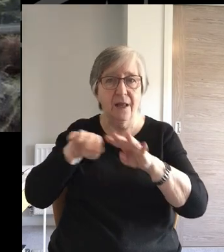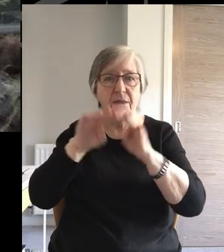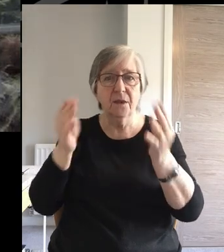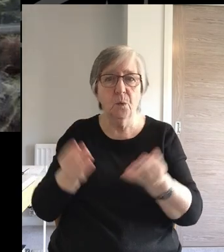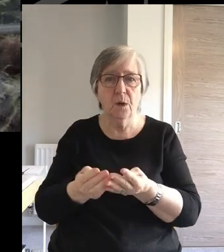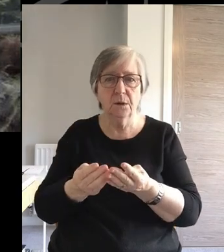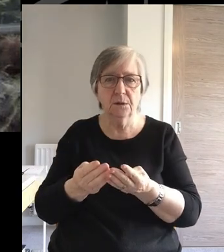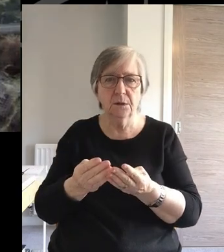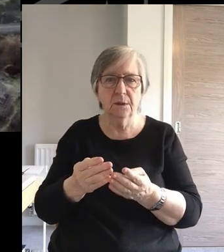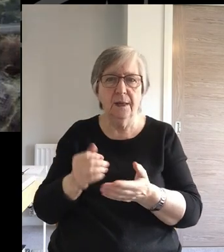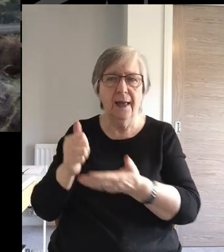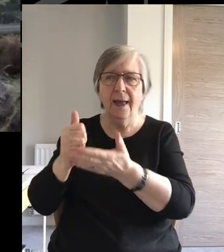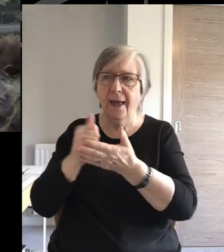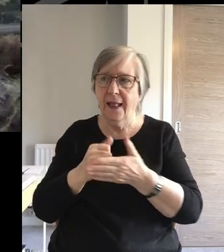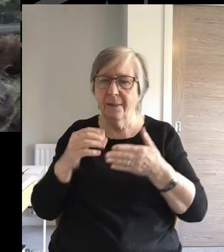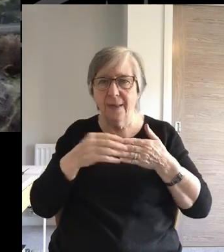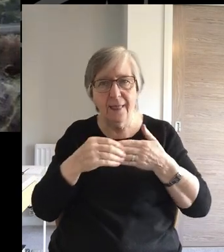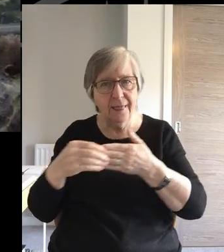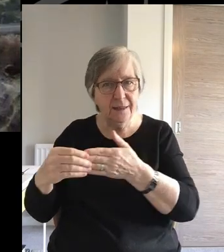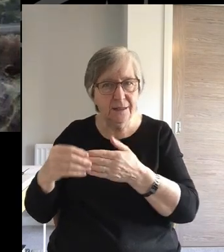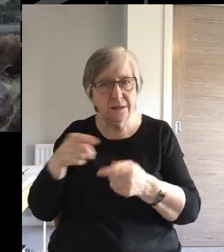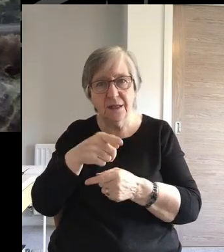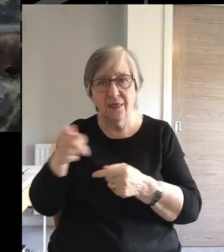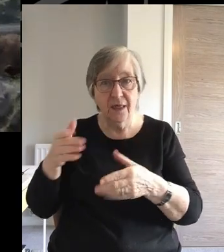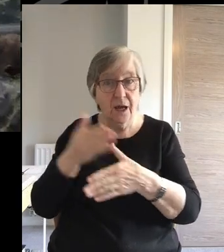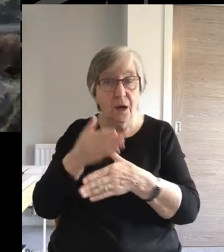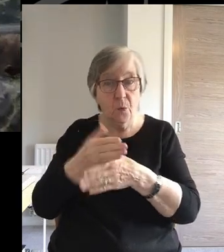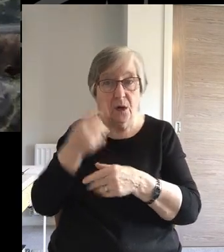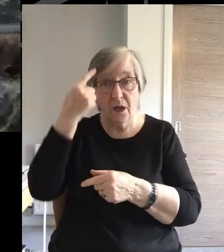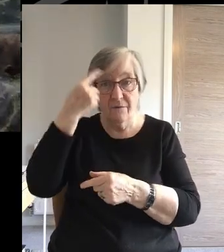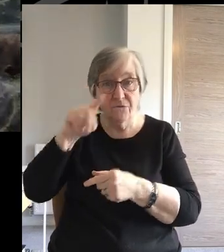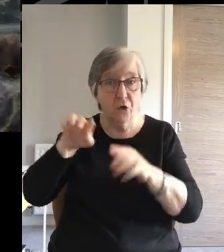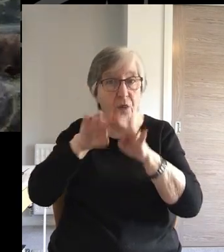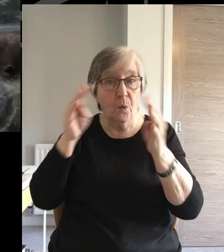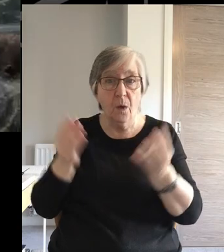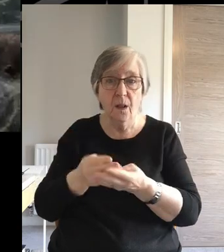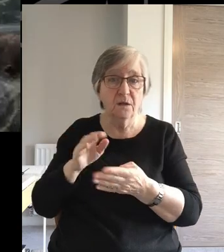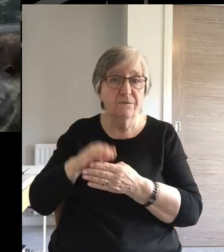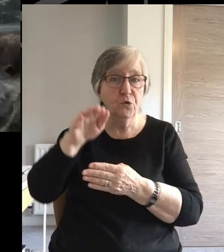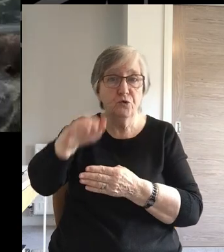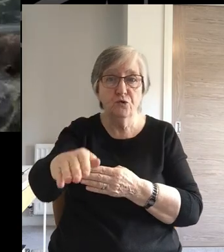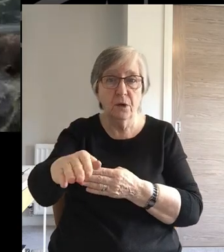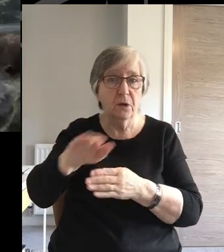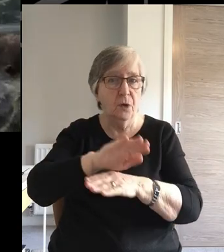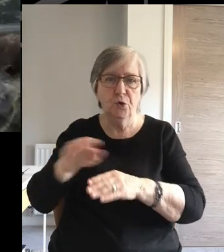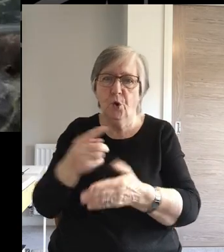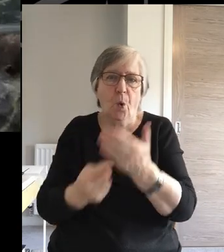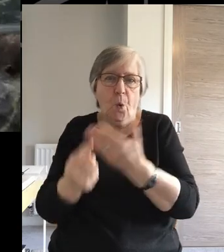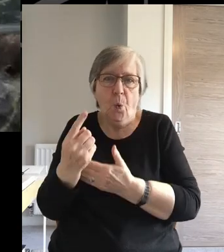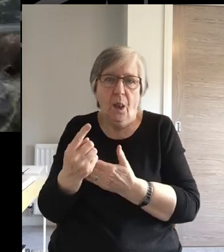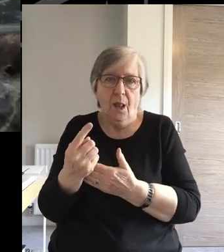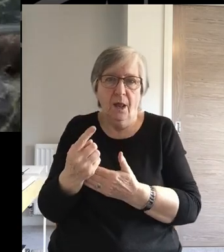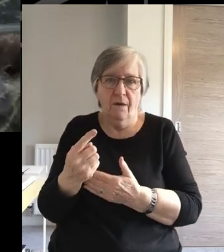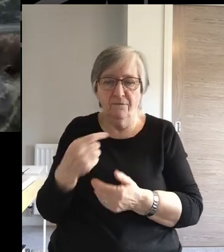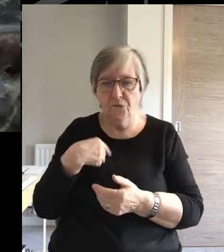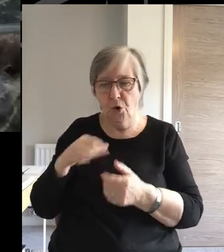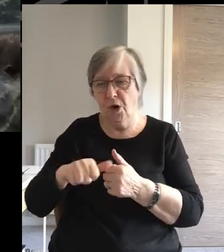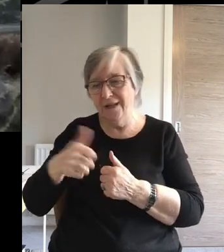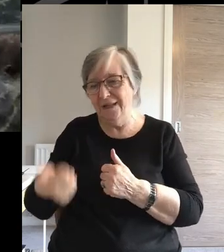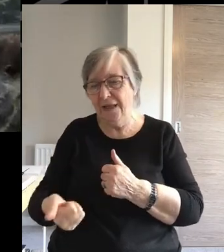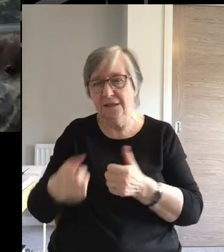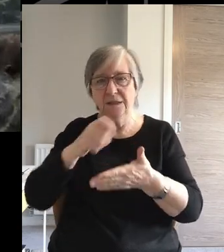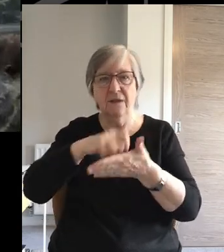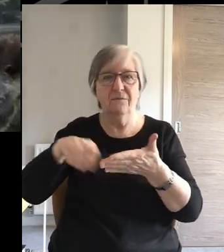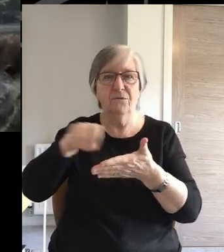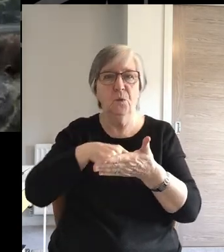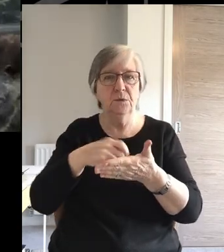Help these leaders to realise that they are working for the world's future and not just for their next term in